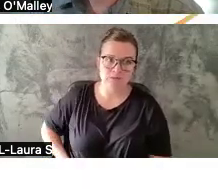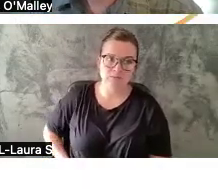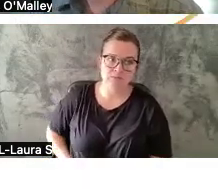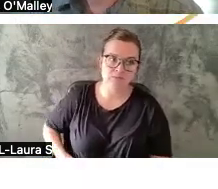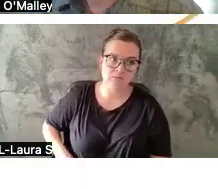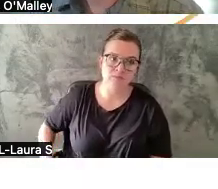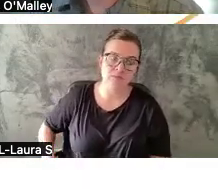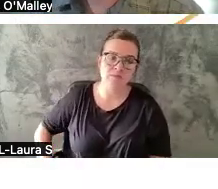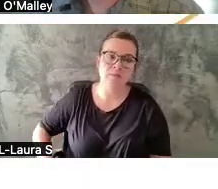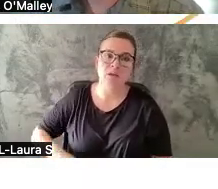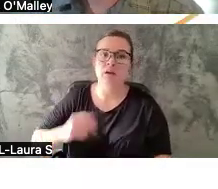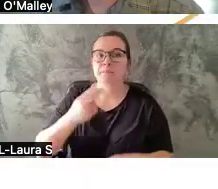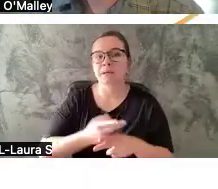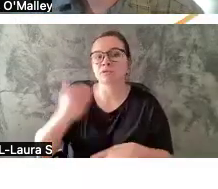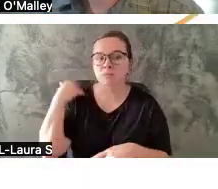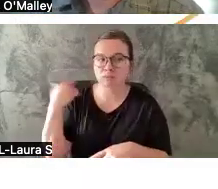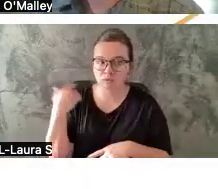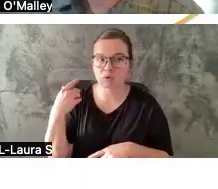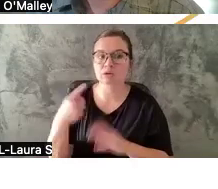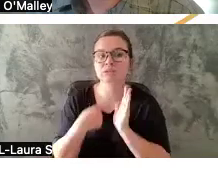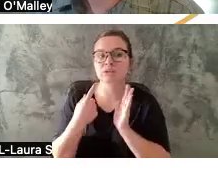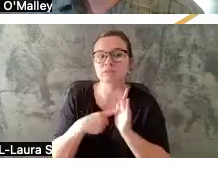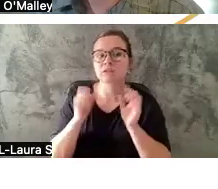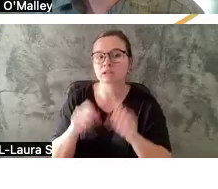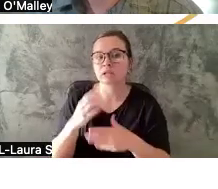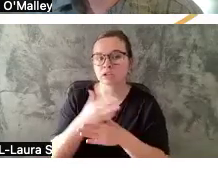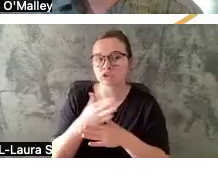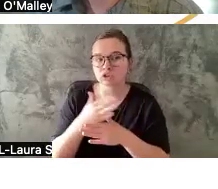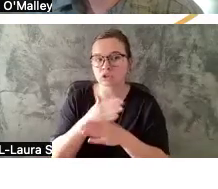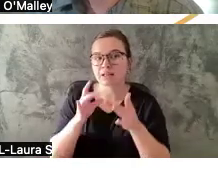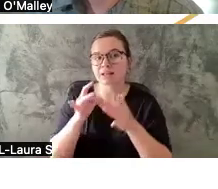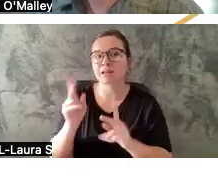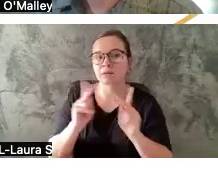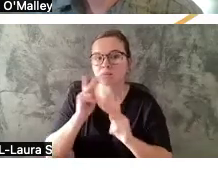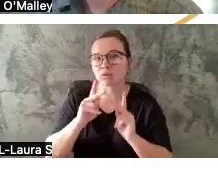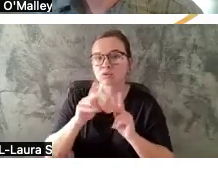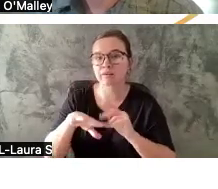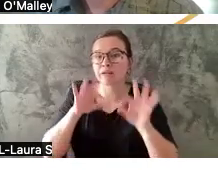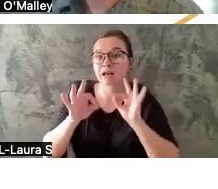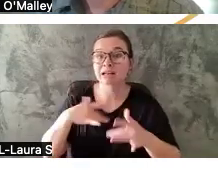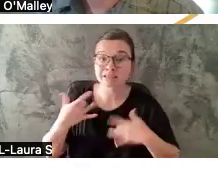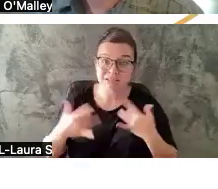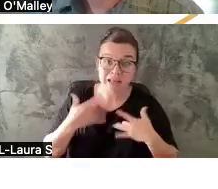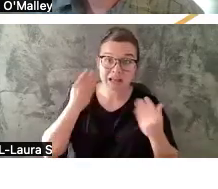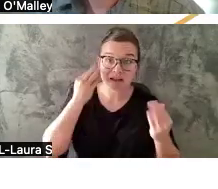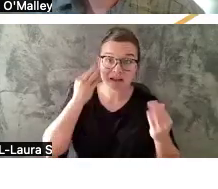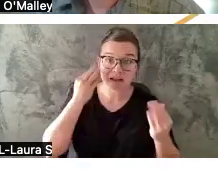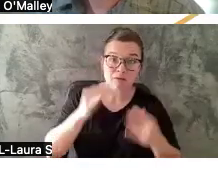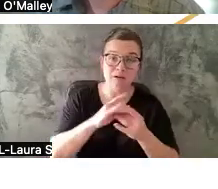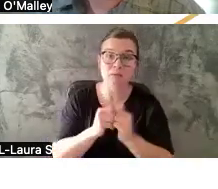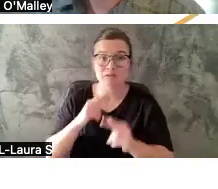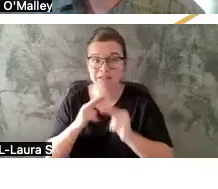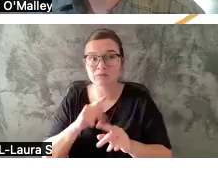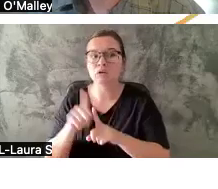as reference, like this can sometimes lead people to learn exciting information about biological relatives.